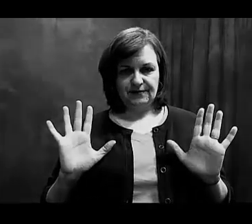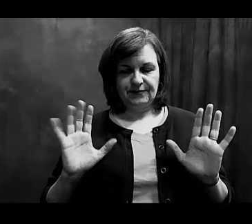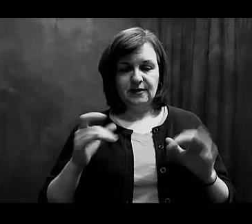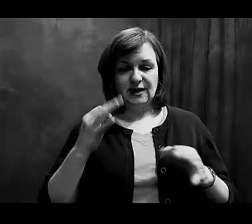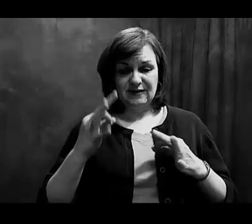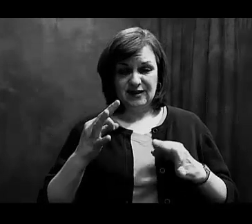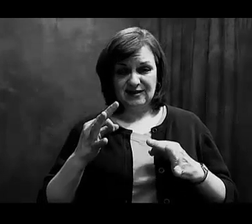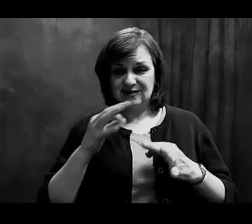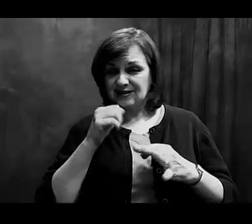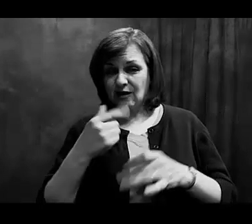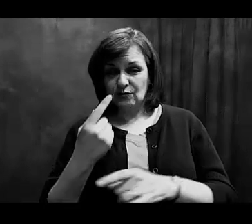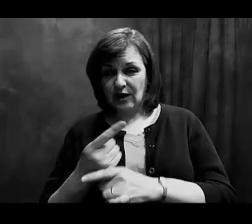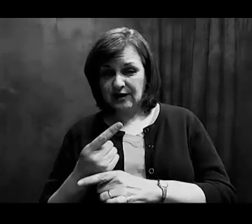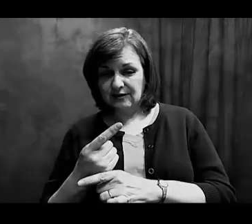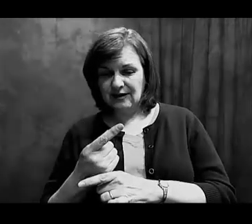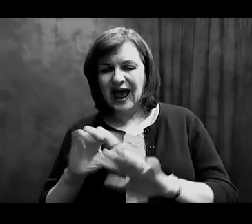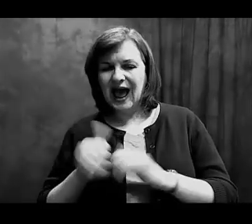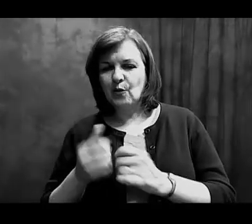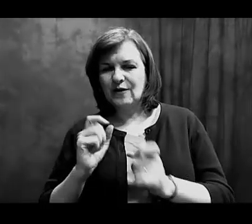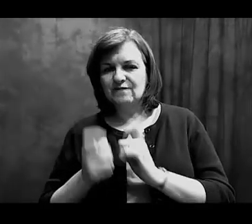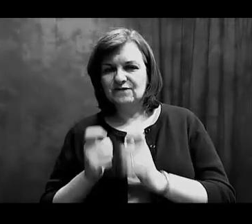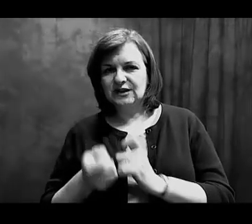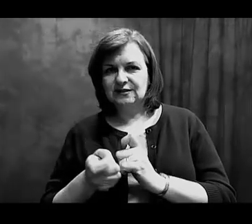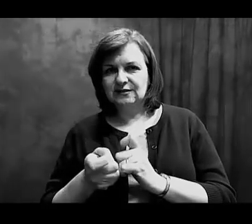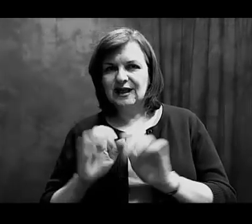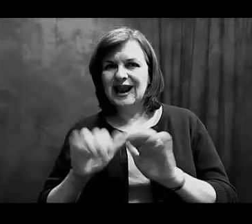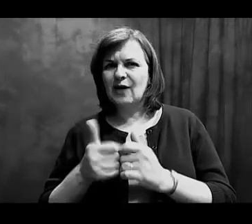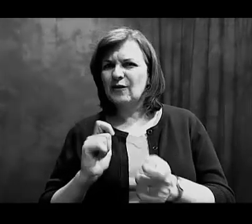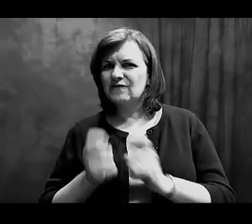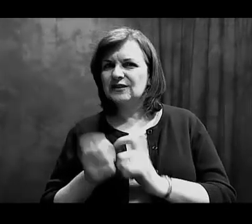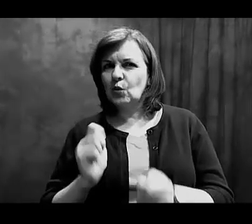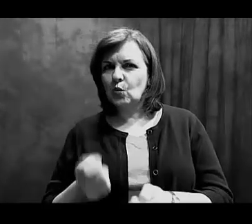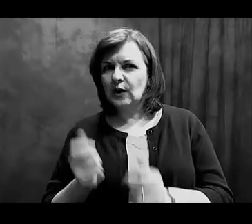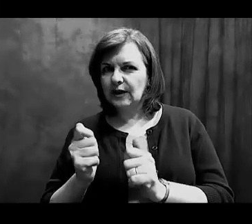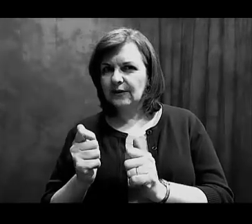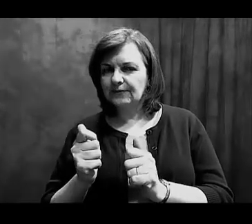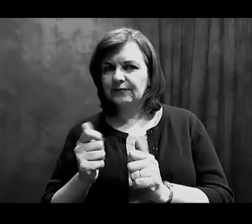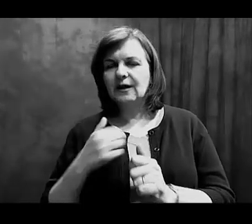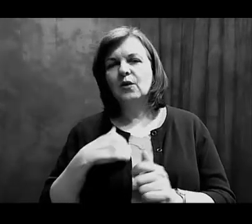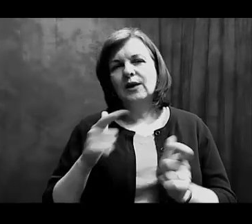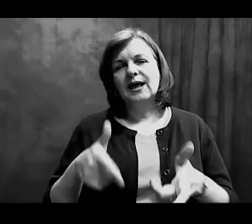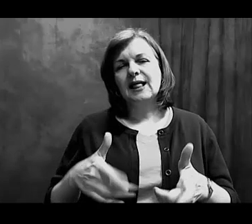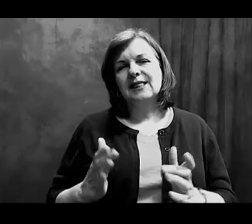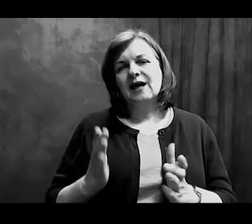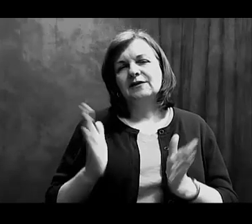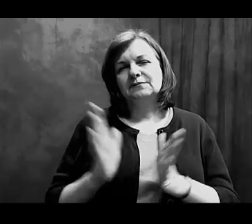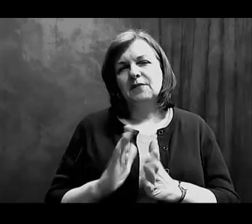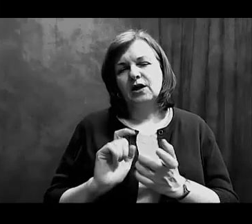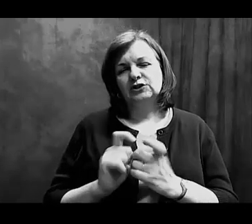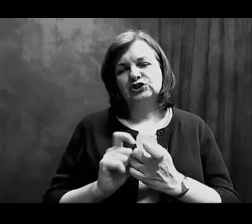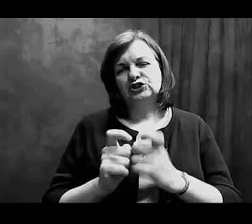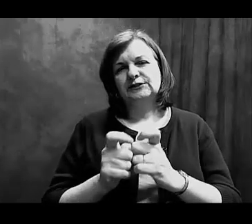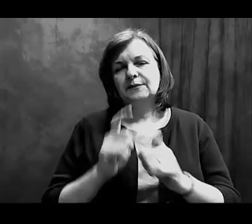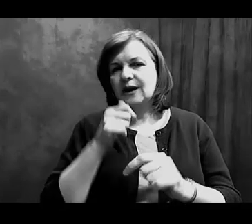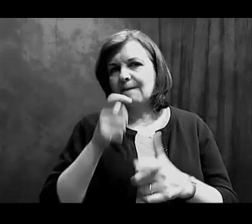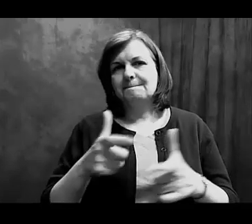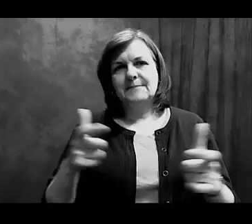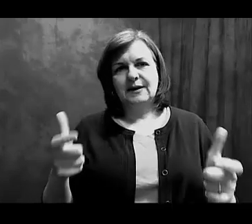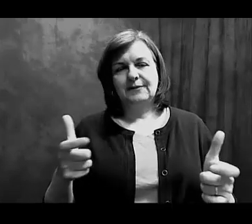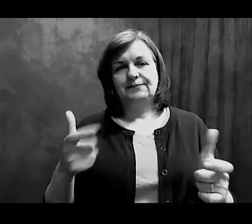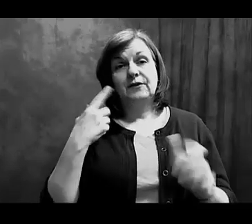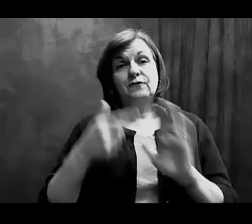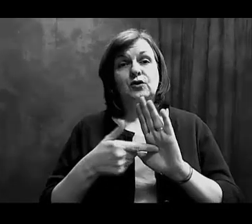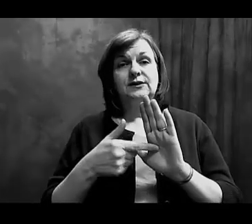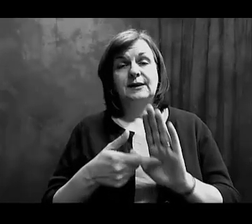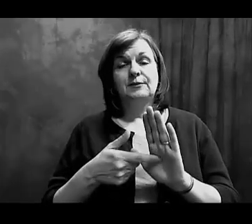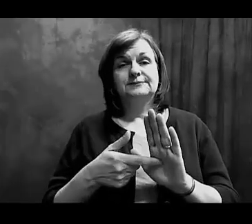leave it alone. If it's not, how do we fix it? And how do we fix it quickly? Okay? So we're going to allow little tiny fluctuations,